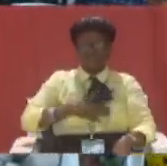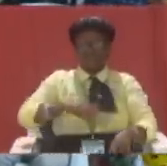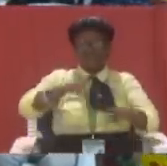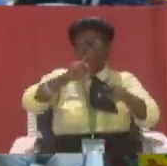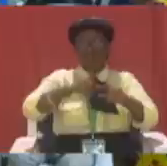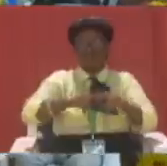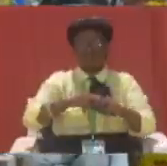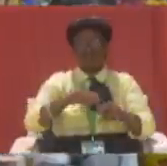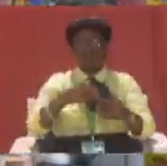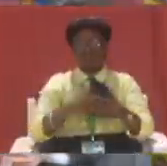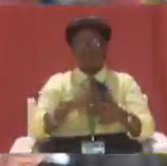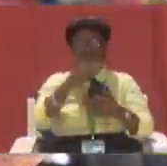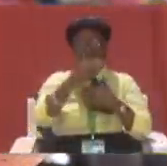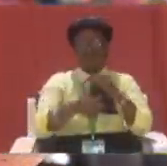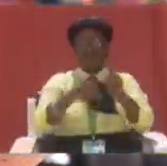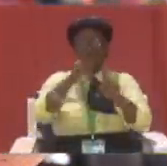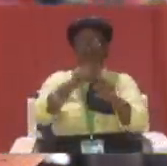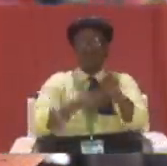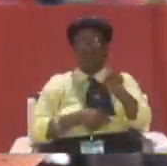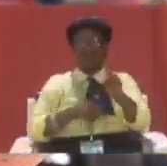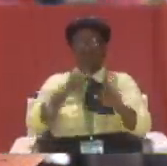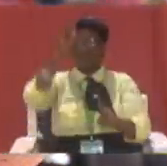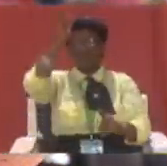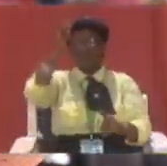Next month, by the grace of God,